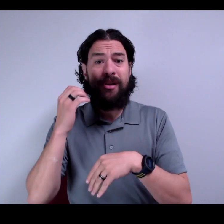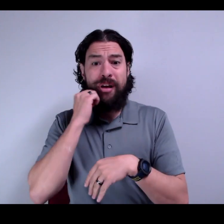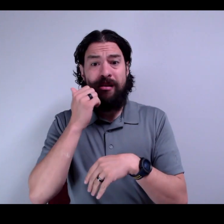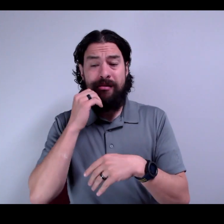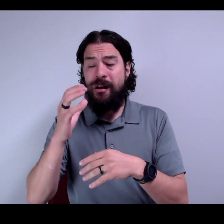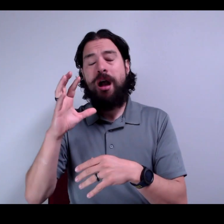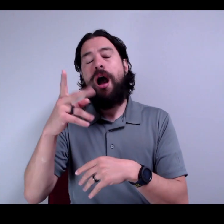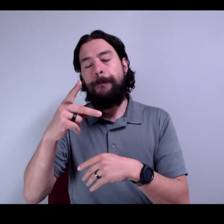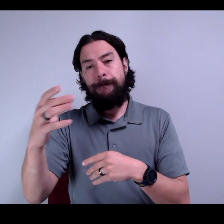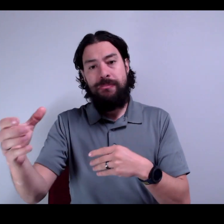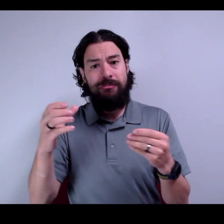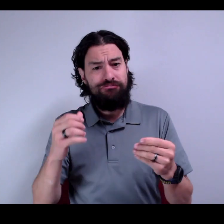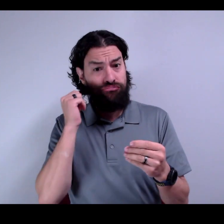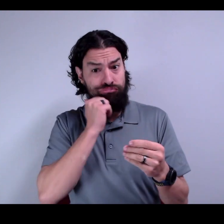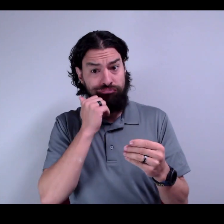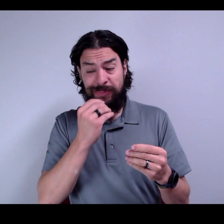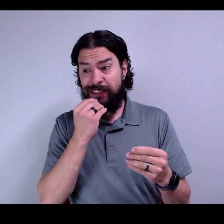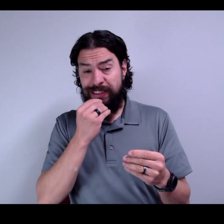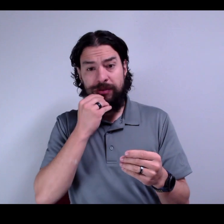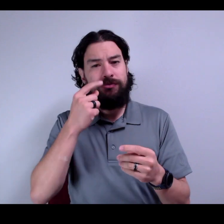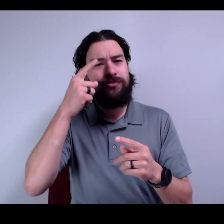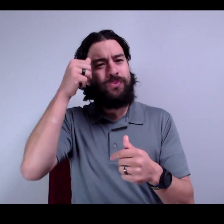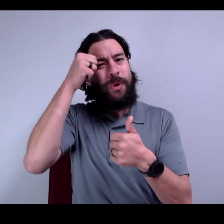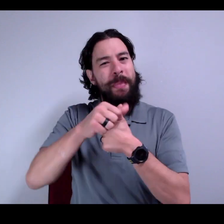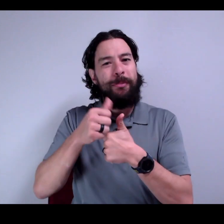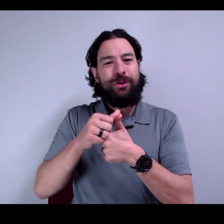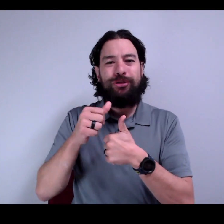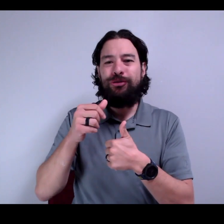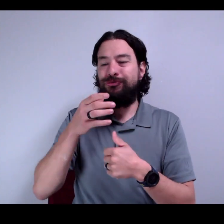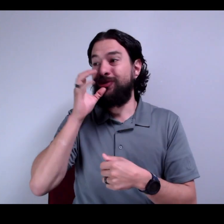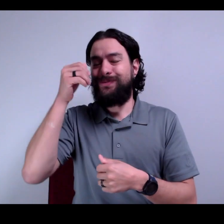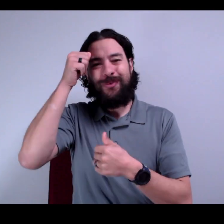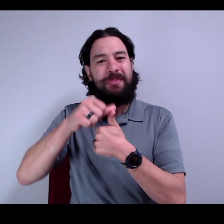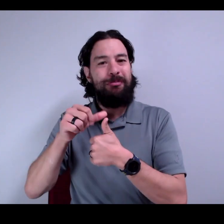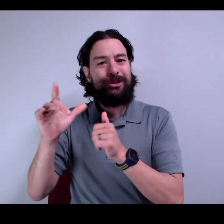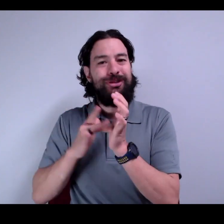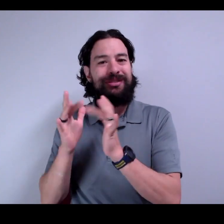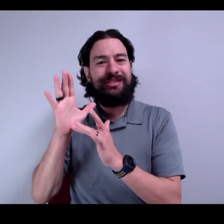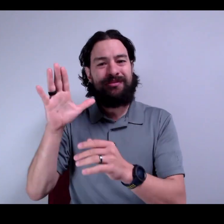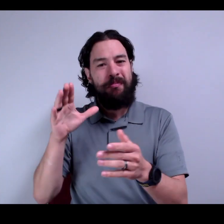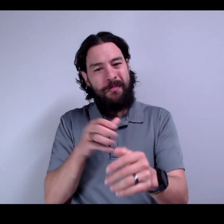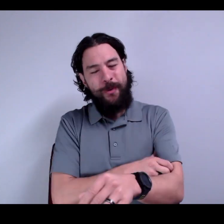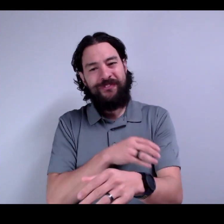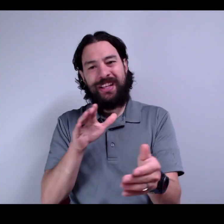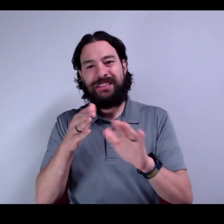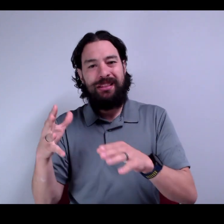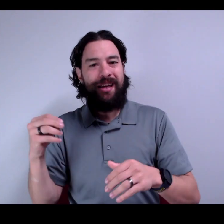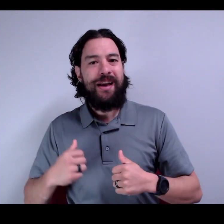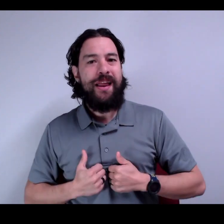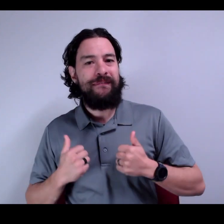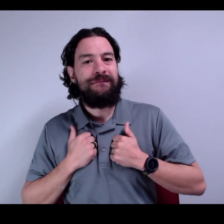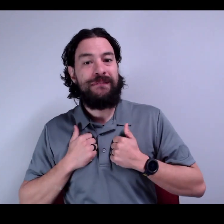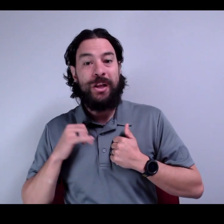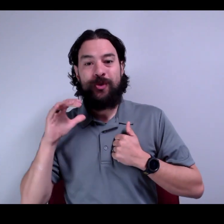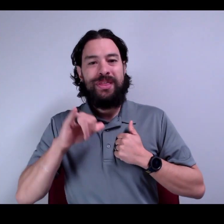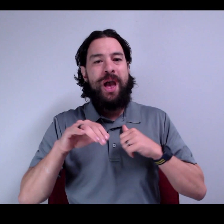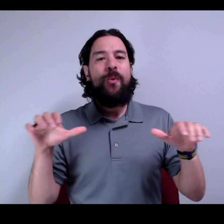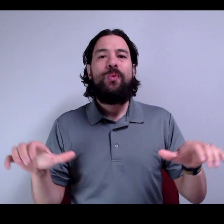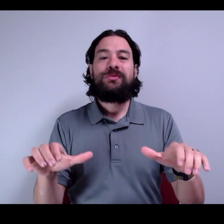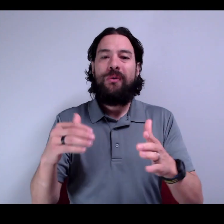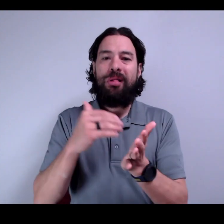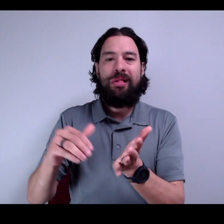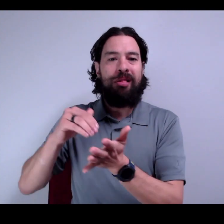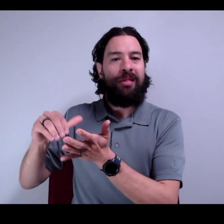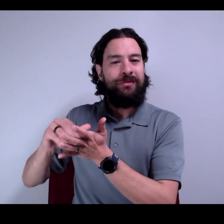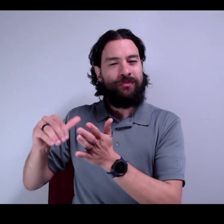regularly to remember and to participate in the power of Jesus' death and in his life. So these rituals,